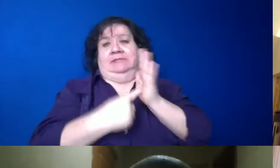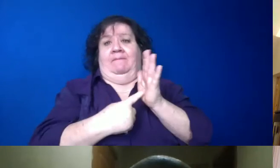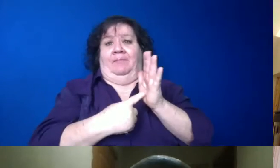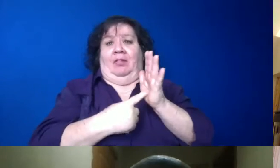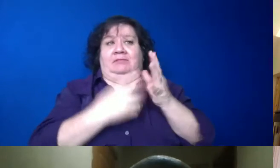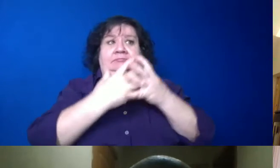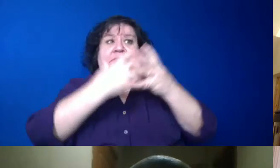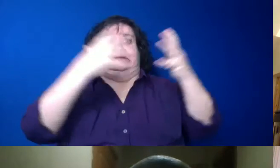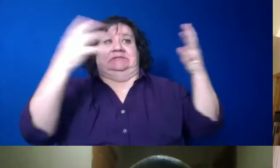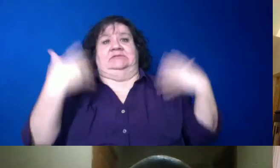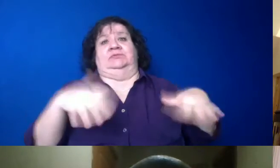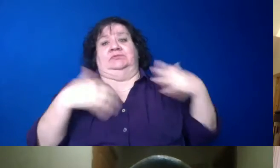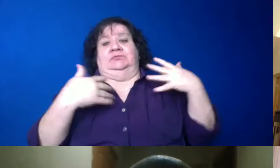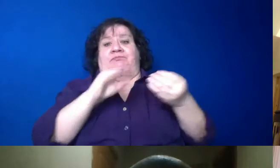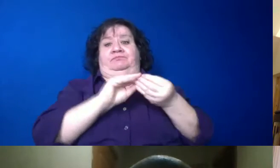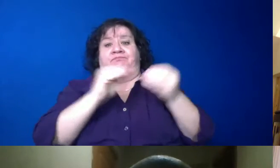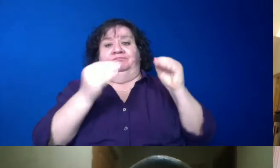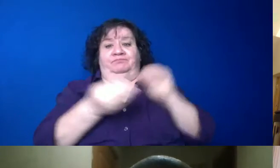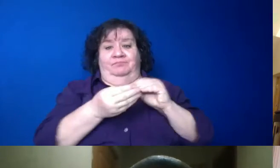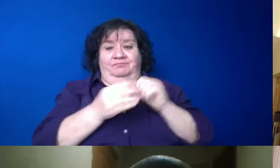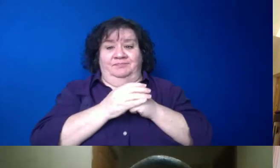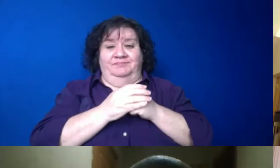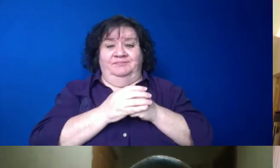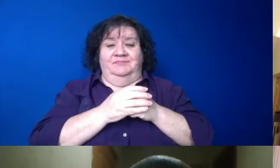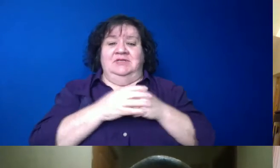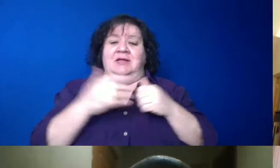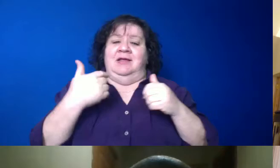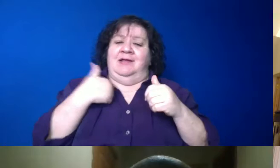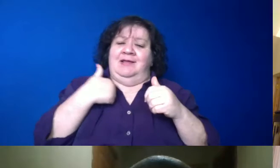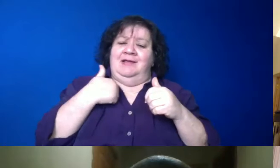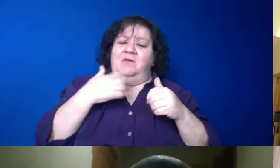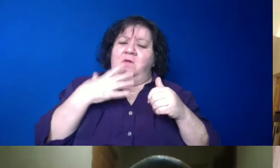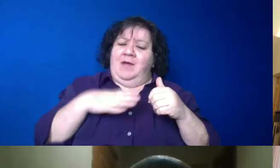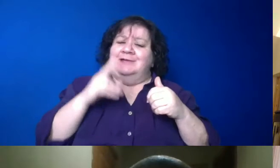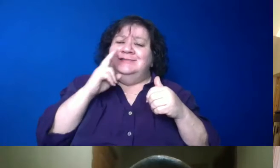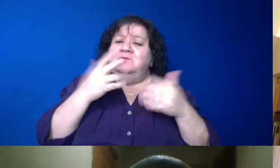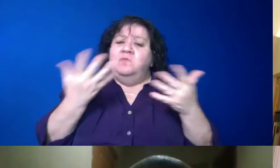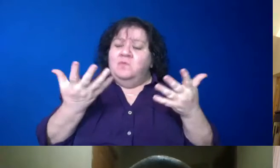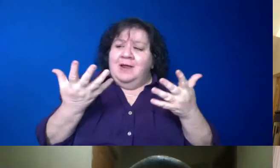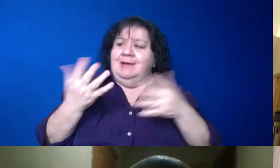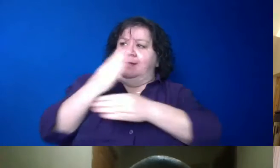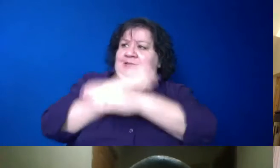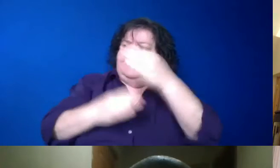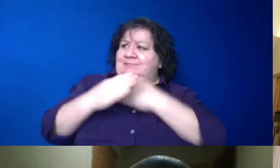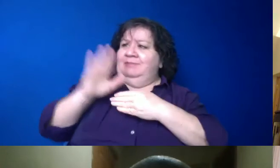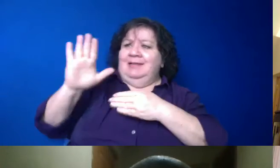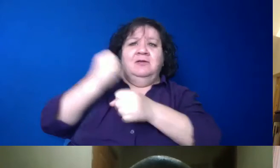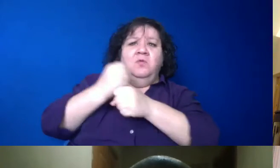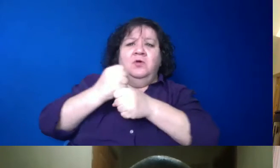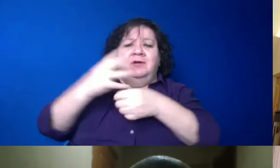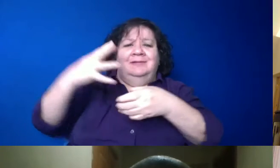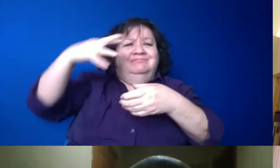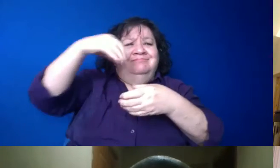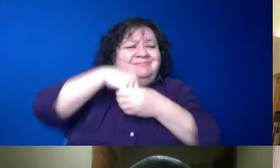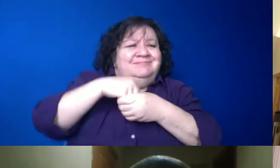hidden to us, but it's hidden to a lot of people. And quite obviously, I want to continue the work